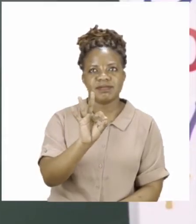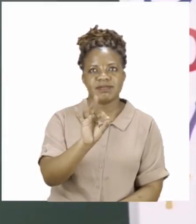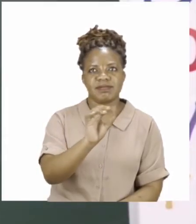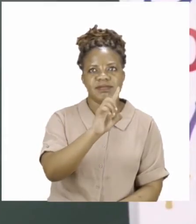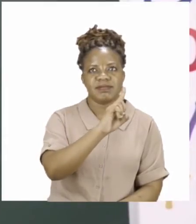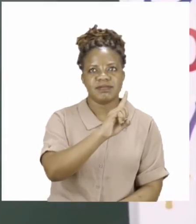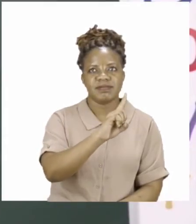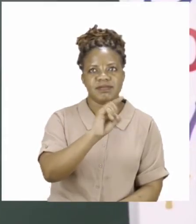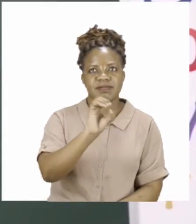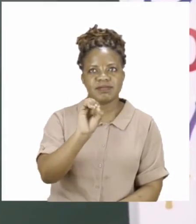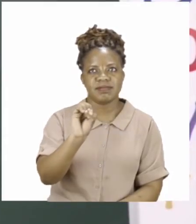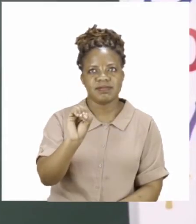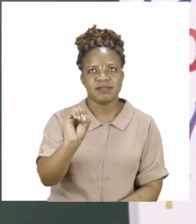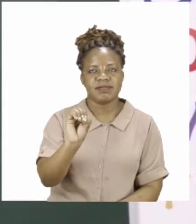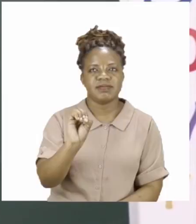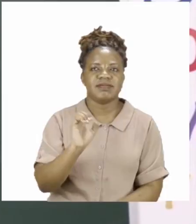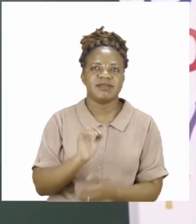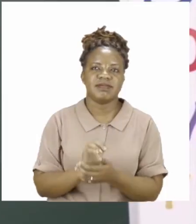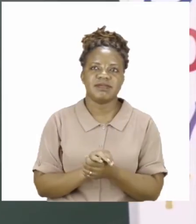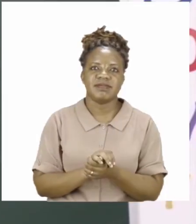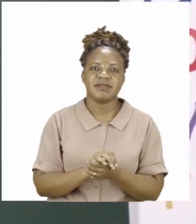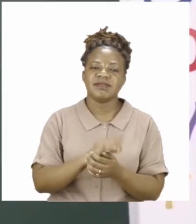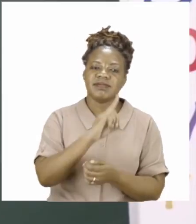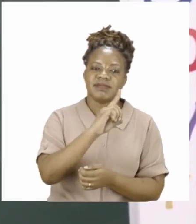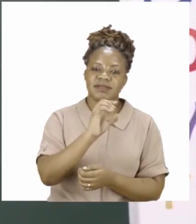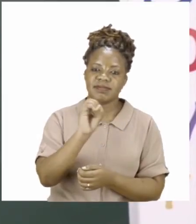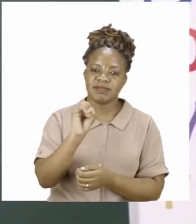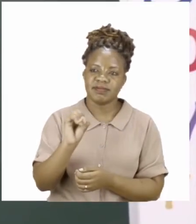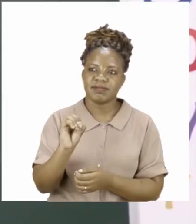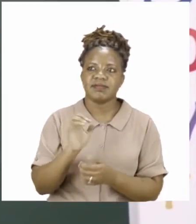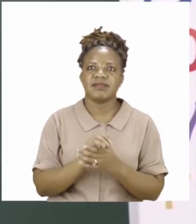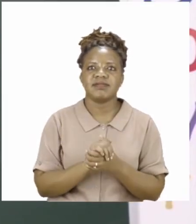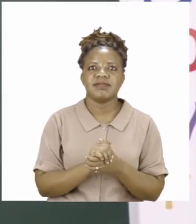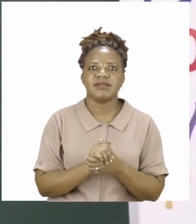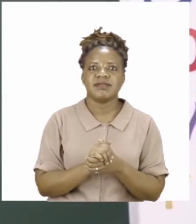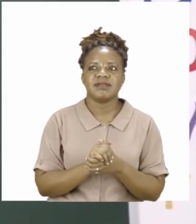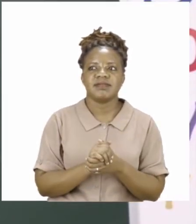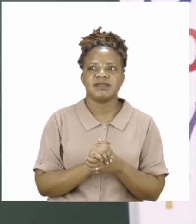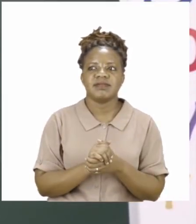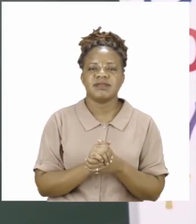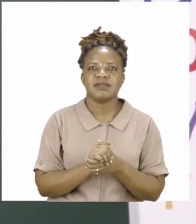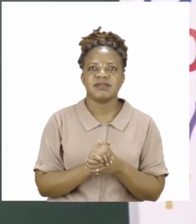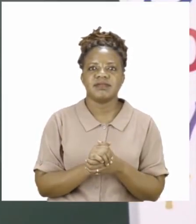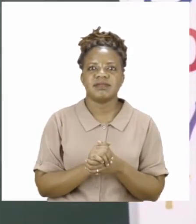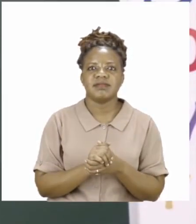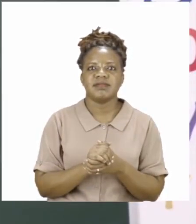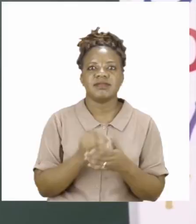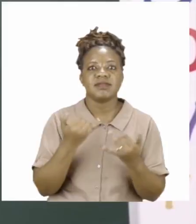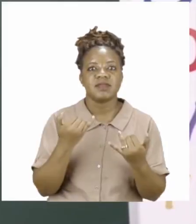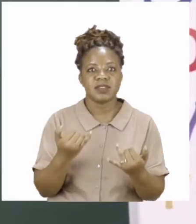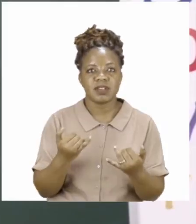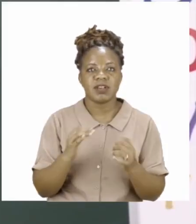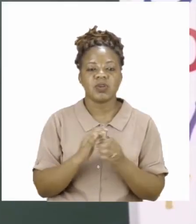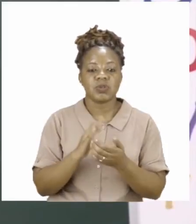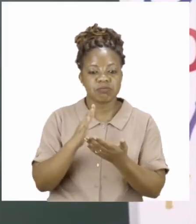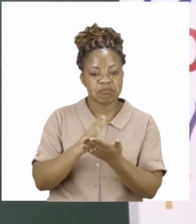9, 10. 10 counters. So now what we are going to do with our counters is